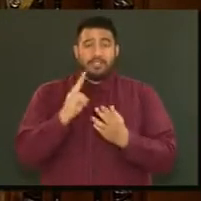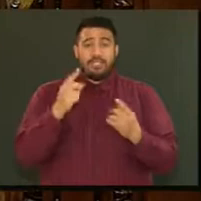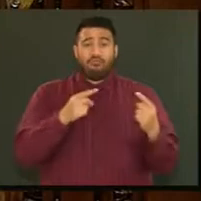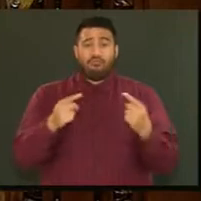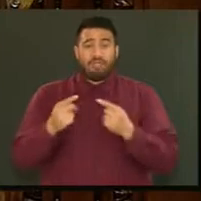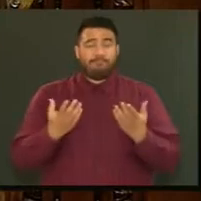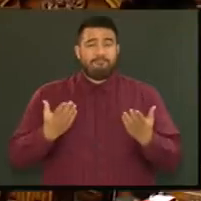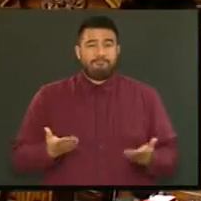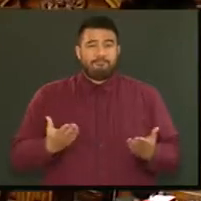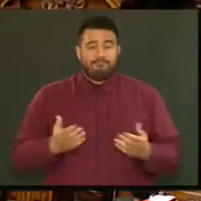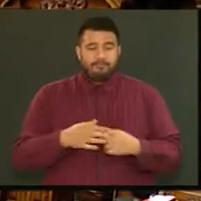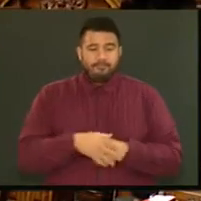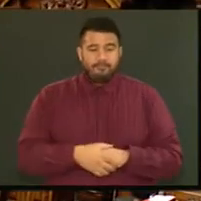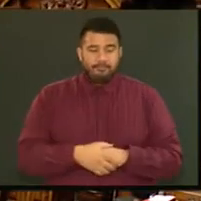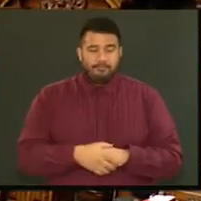forthwith.